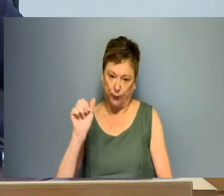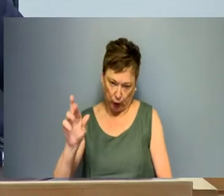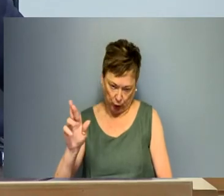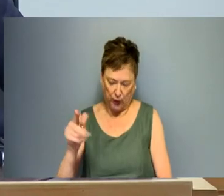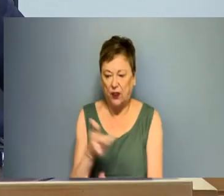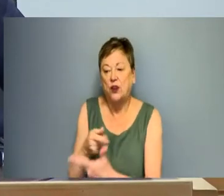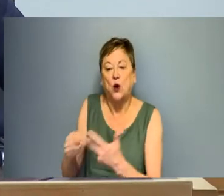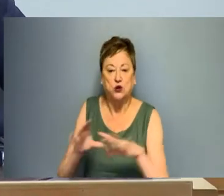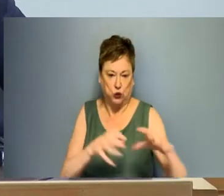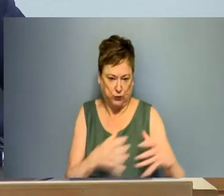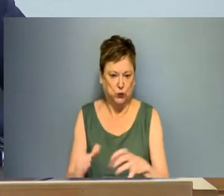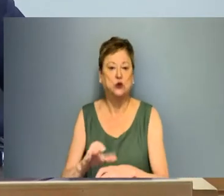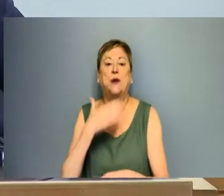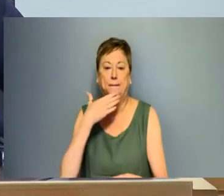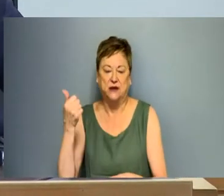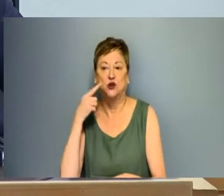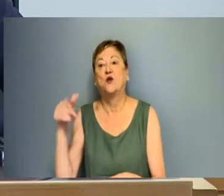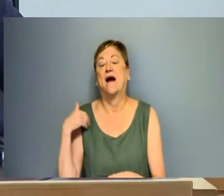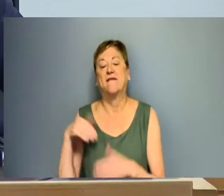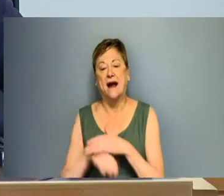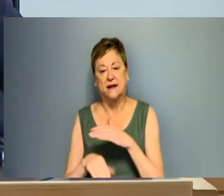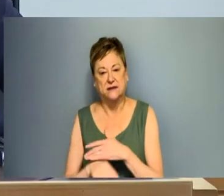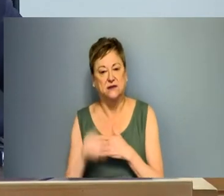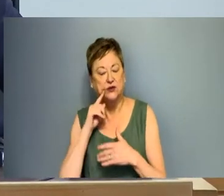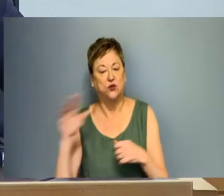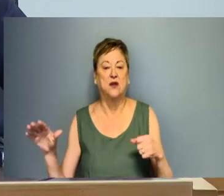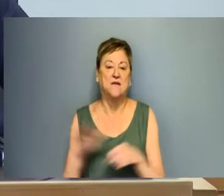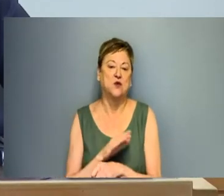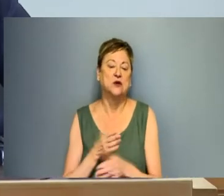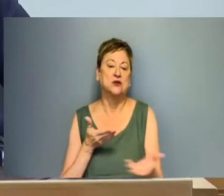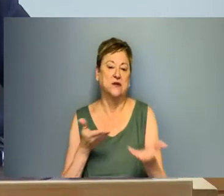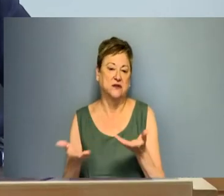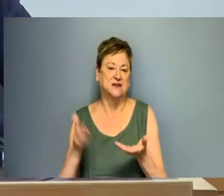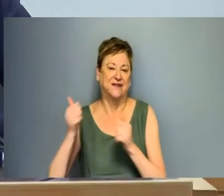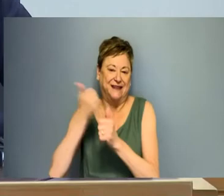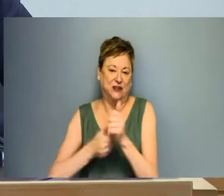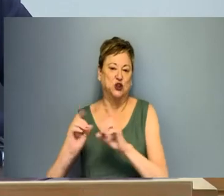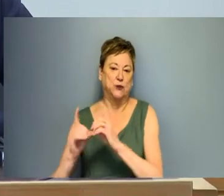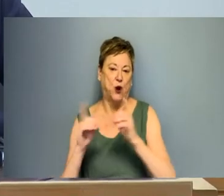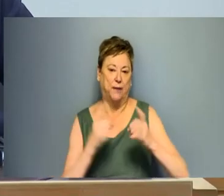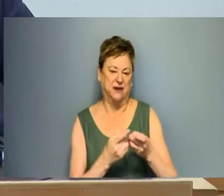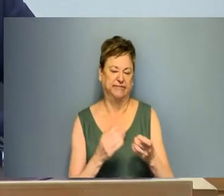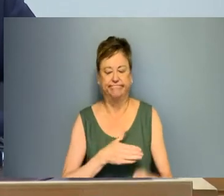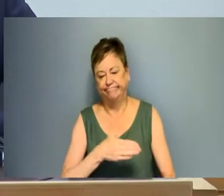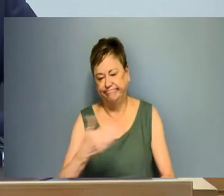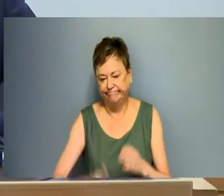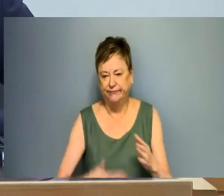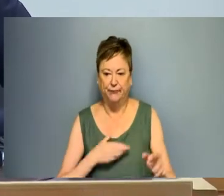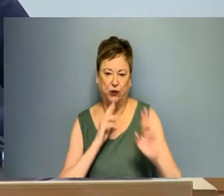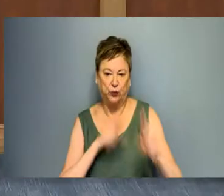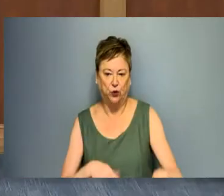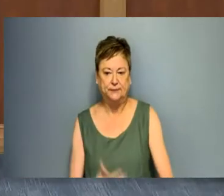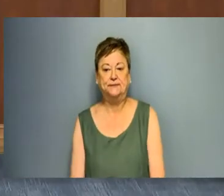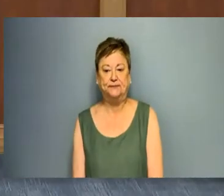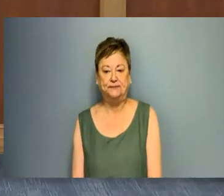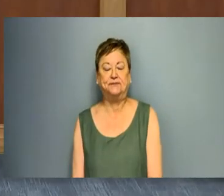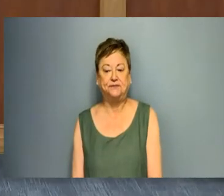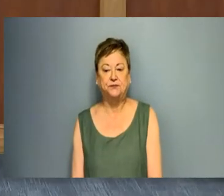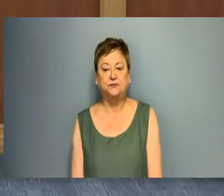best to make sure that everyone has access to the full services of their department. And that concludes our report. Thank you.